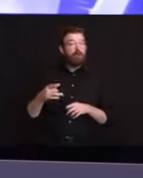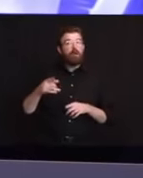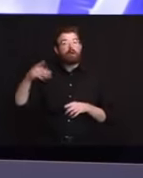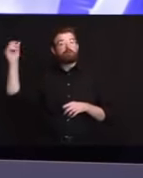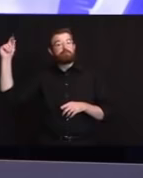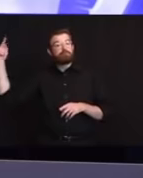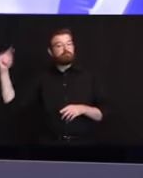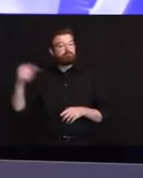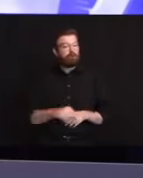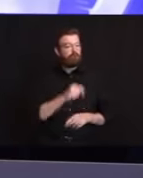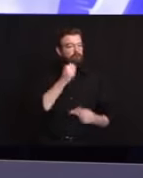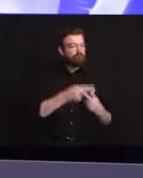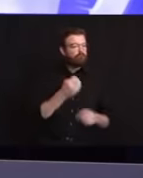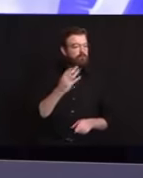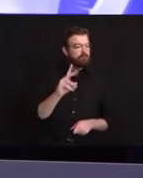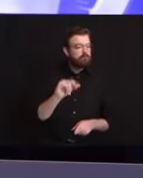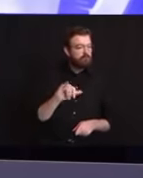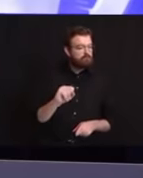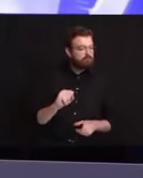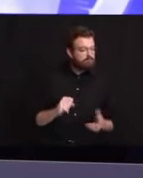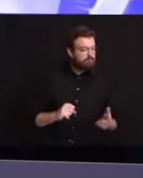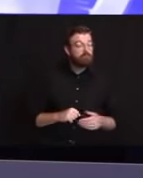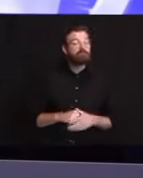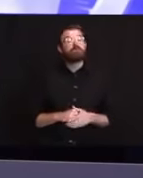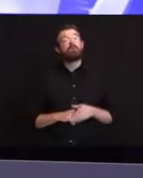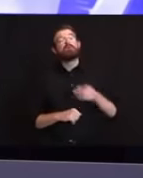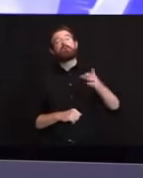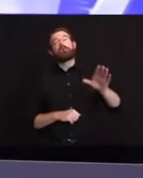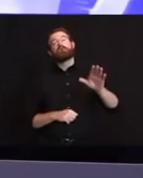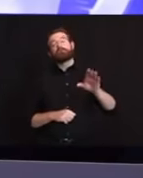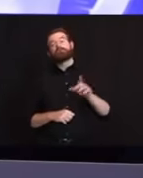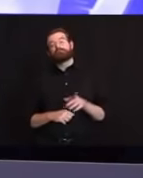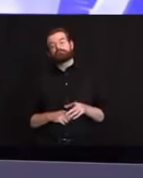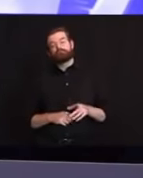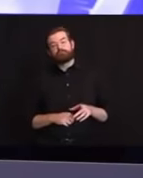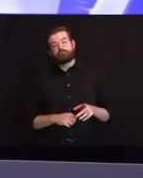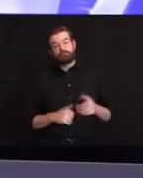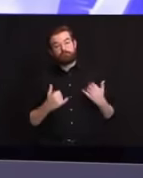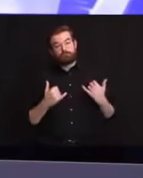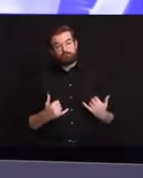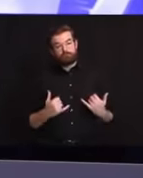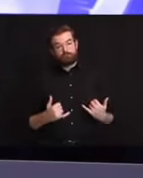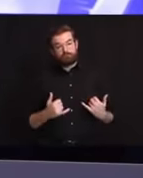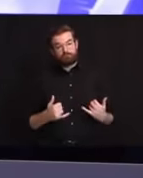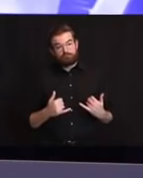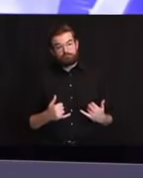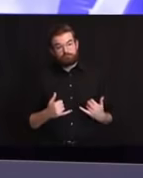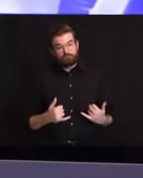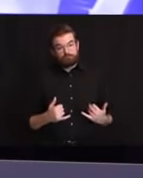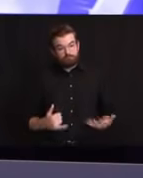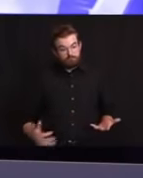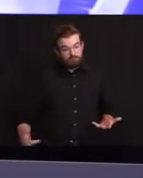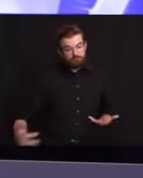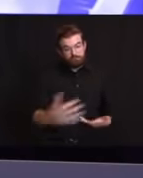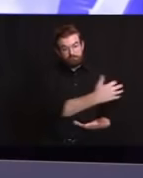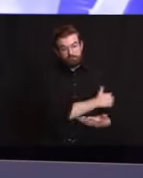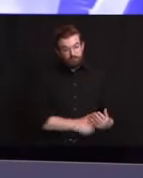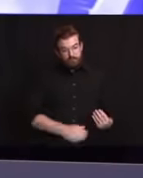done an analysis of the information that we currently report to CDC and we